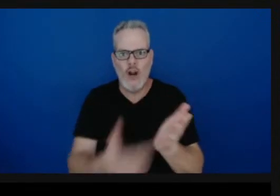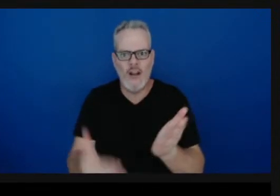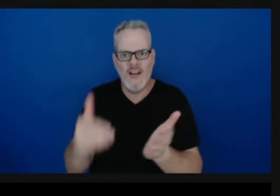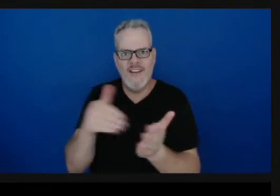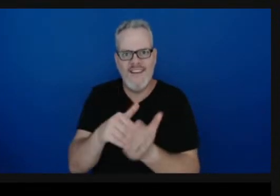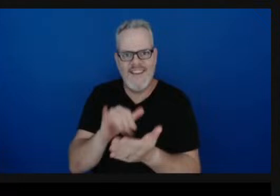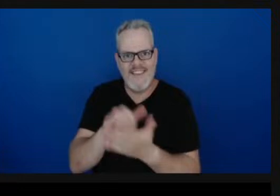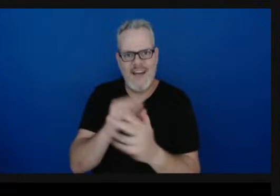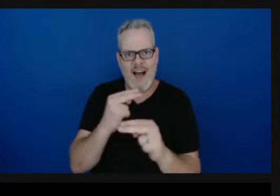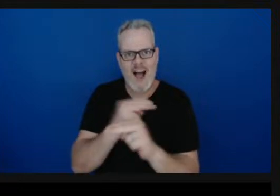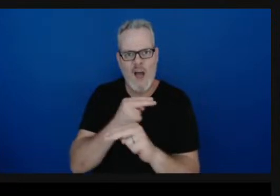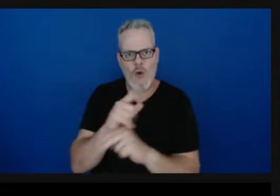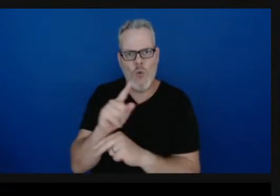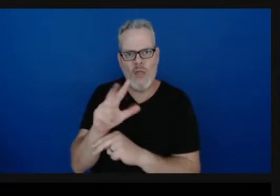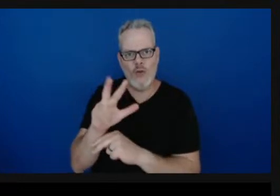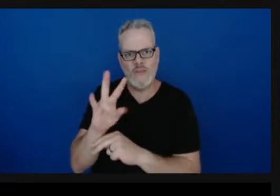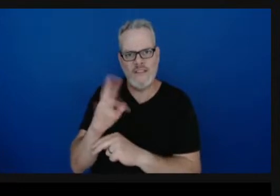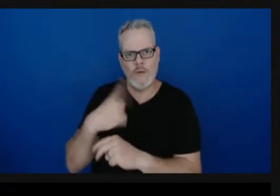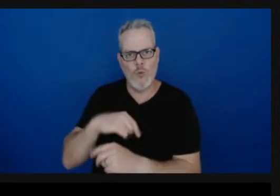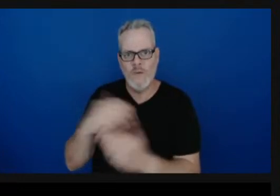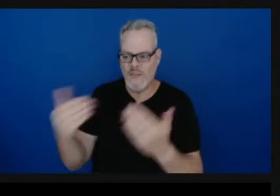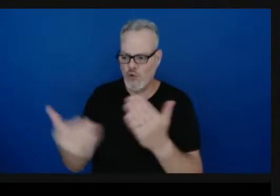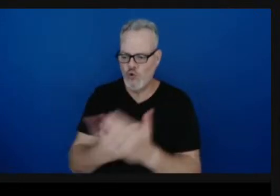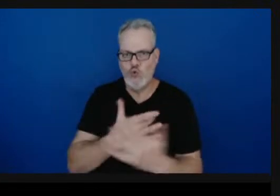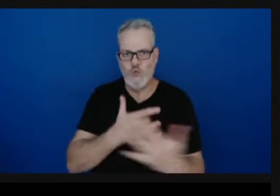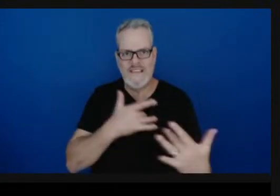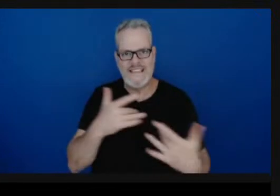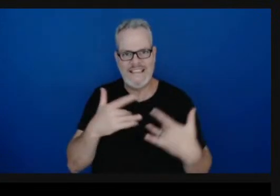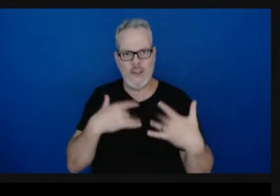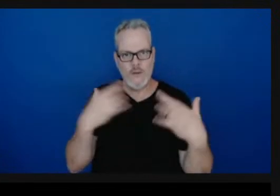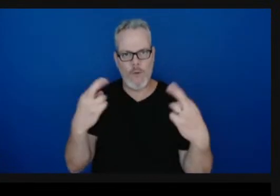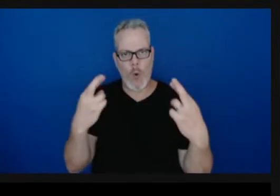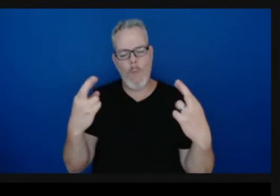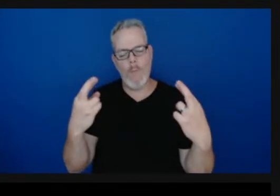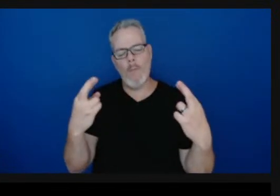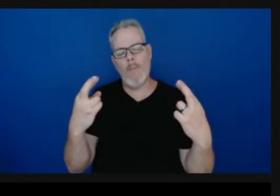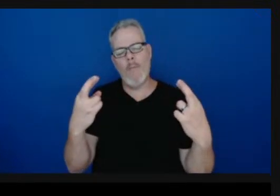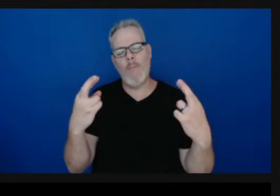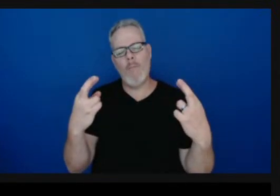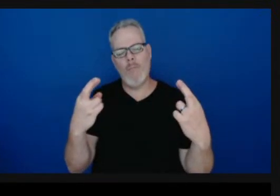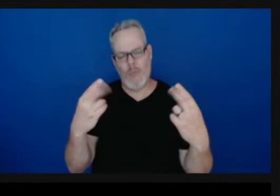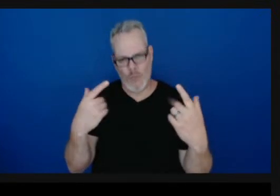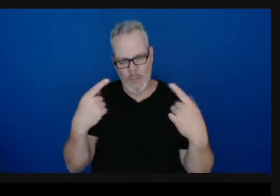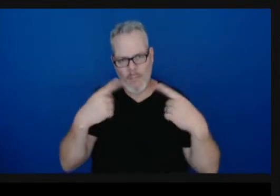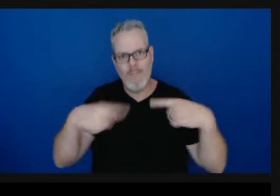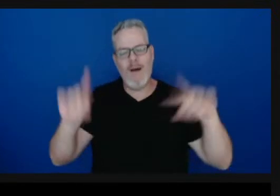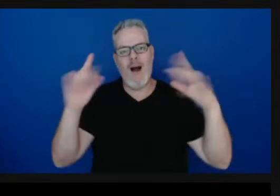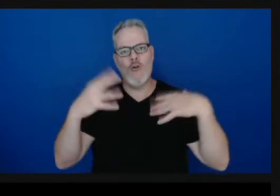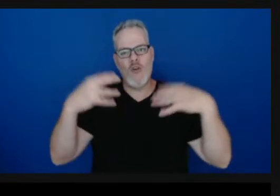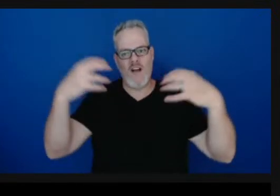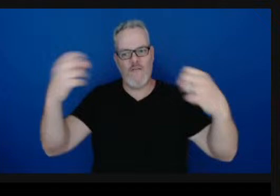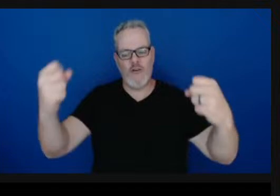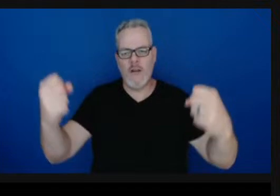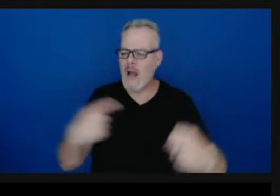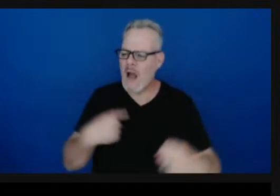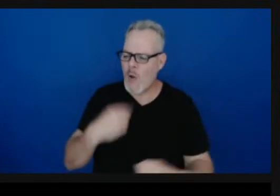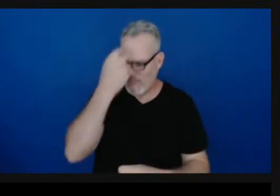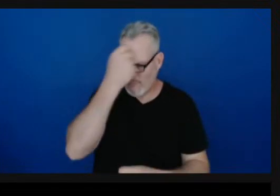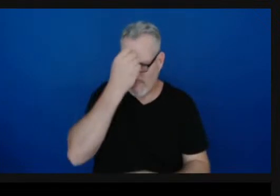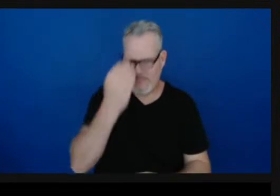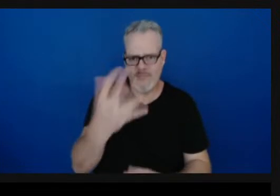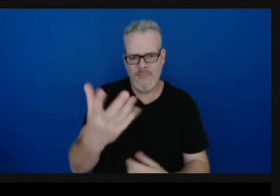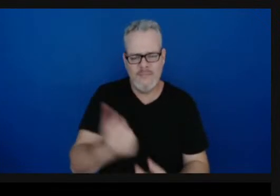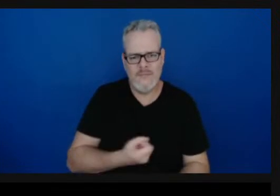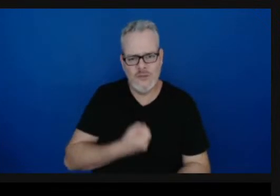hope that we are well on our way to recovery. I just want to say, with my ancestors, my children,